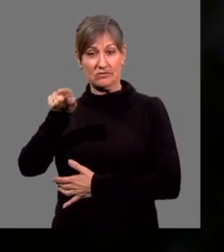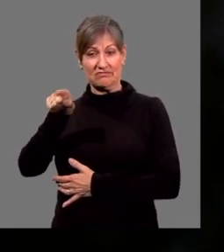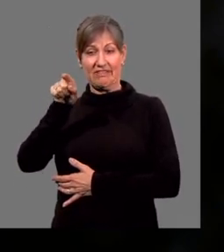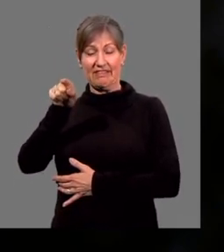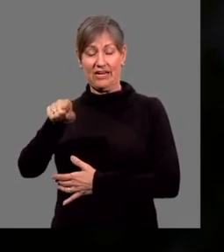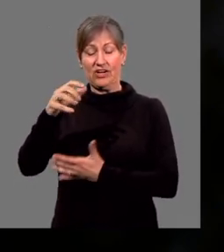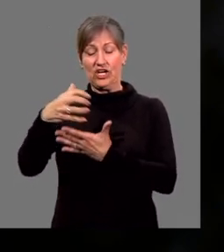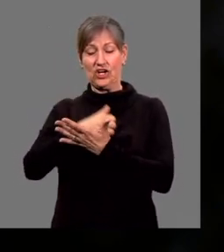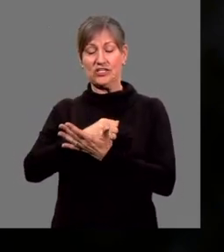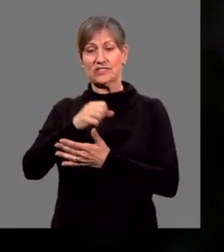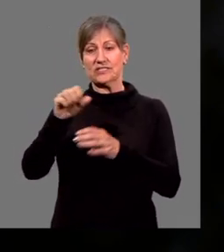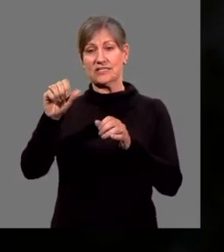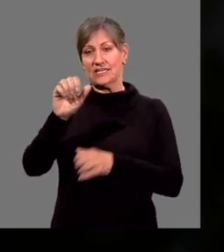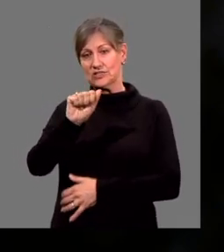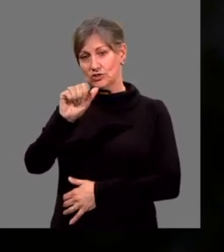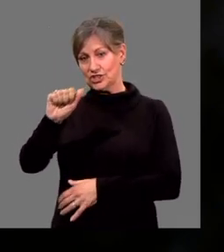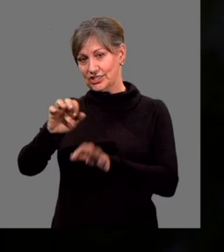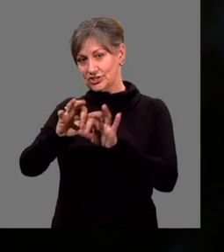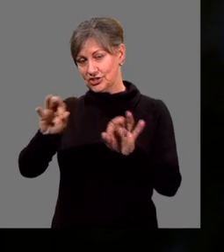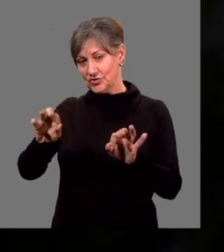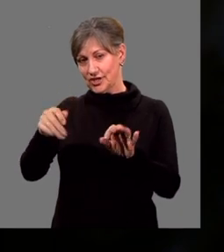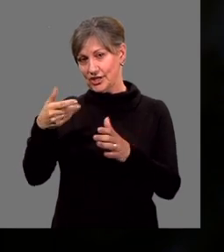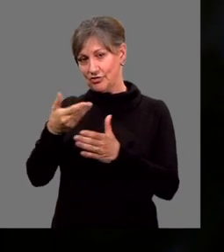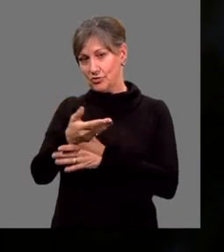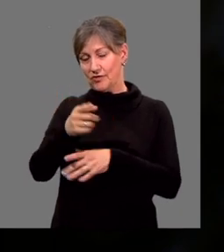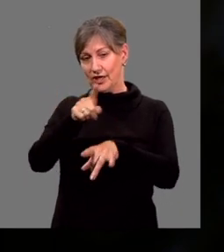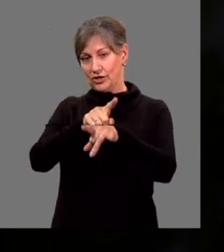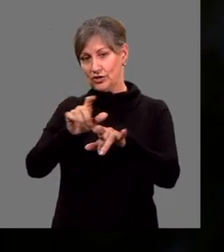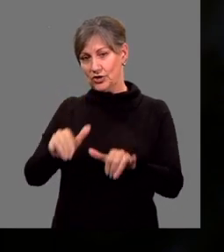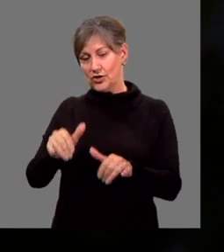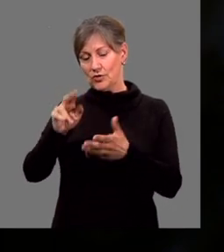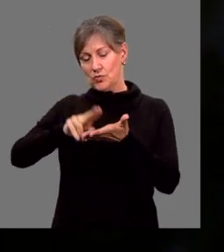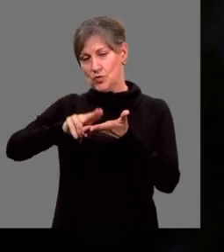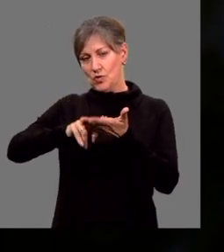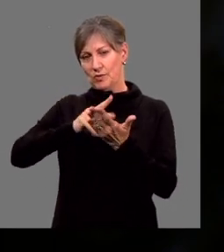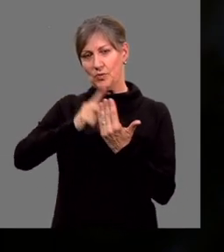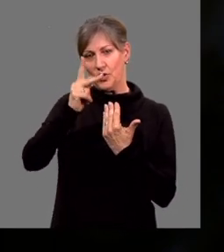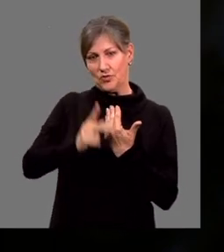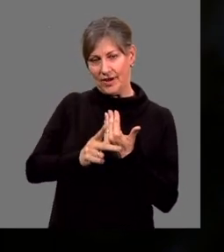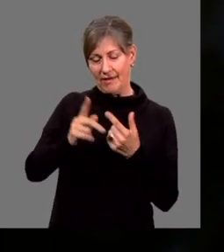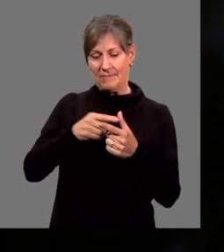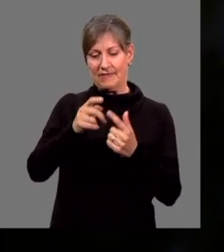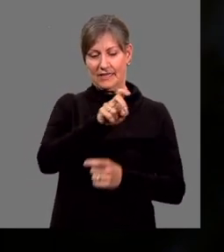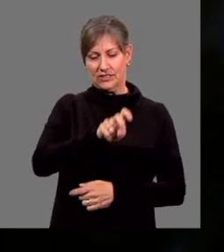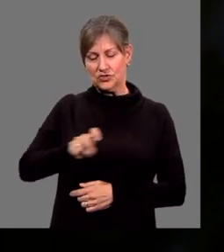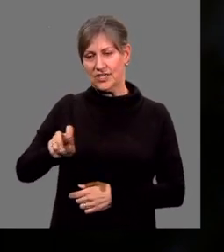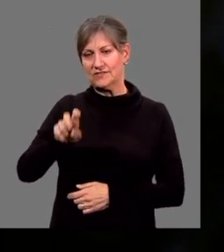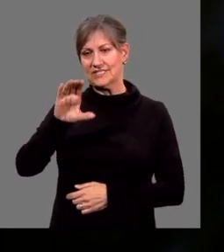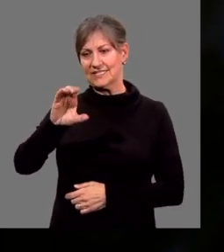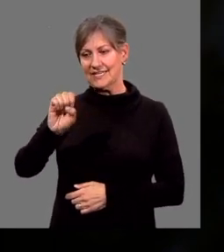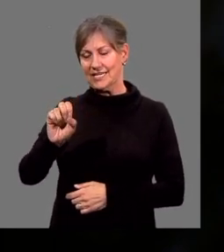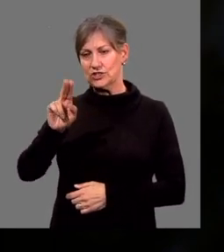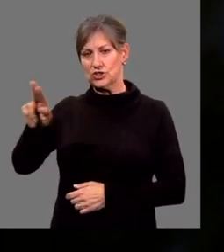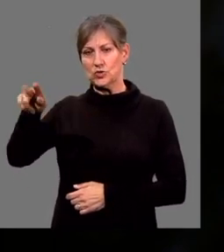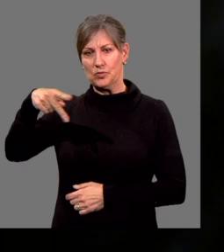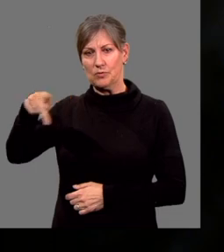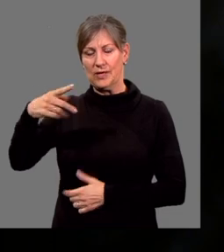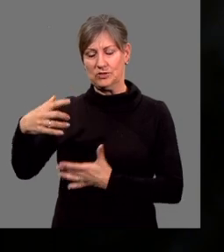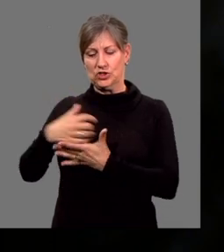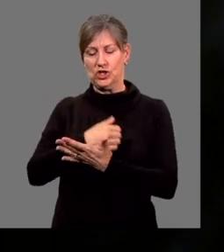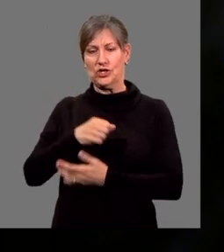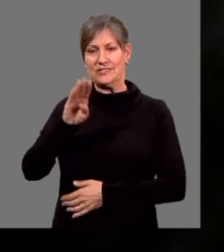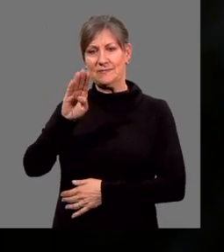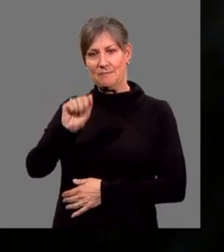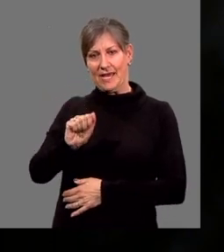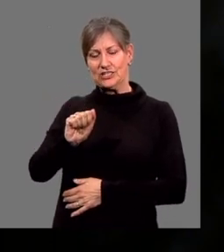his associate's degree from PCC through the concurrent enrollment program. He then transferred to CSU Pueblo to earn